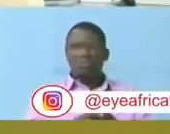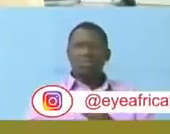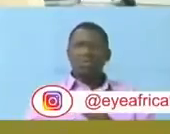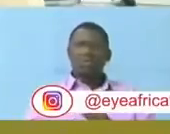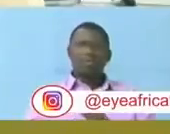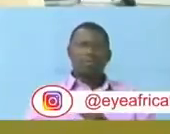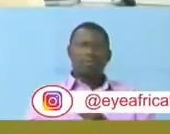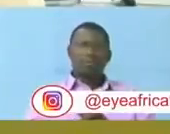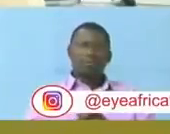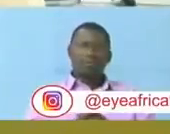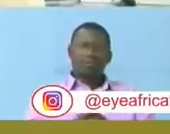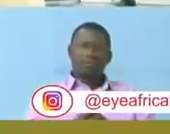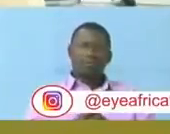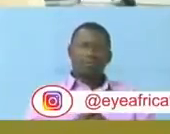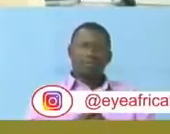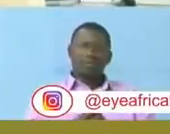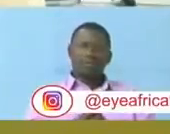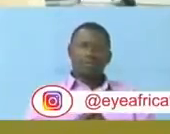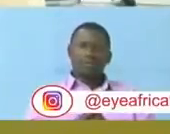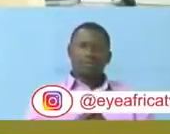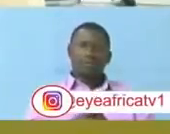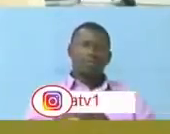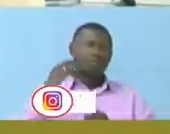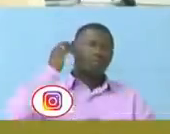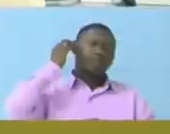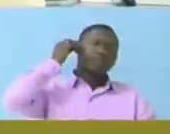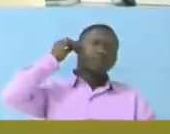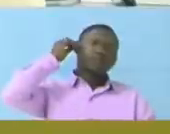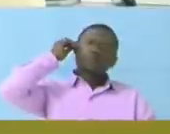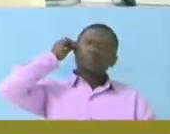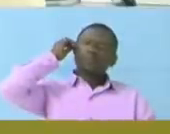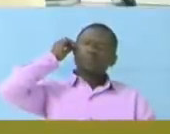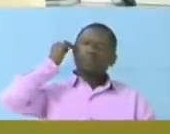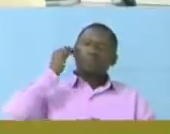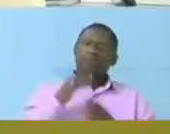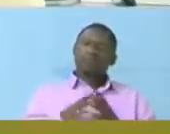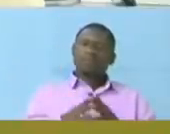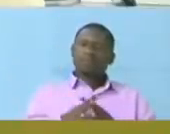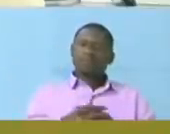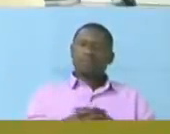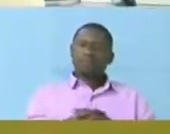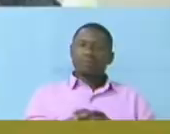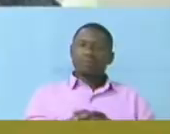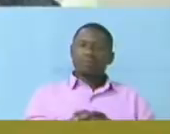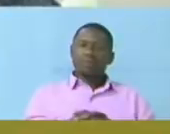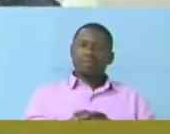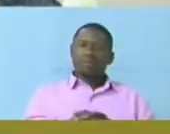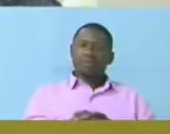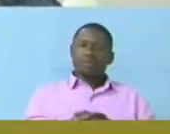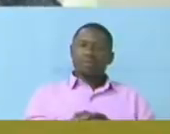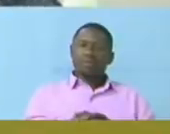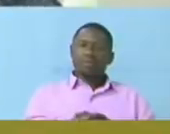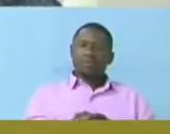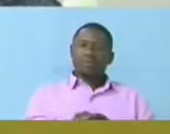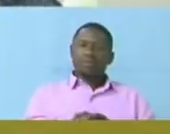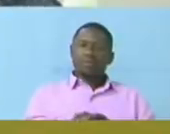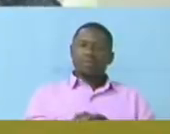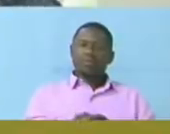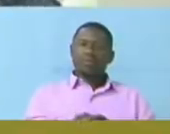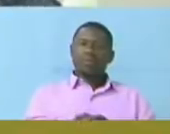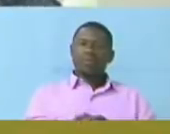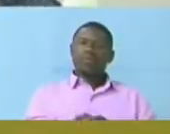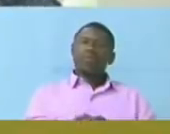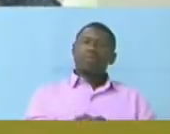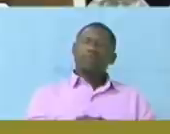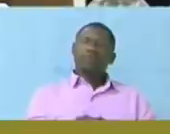mutanya anina tefa nyami itela bua kala ma wono mbirin kunun ko do kaito karankan jang aketanyen